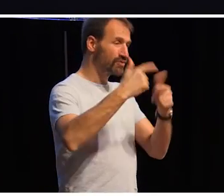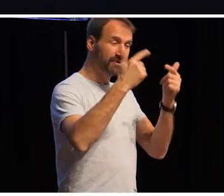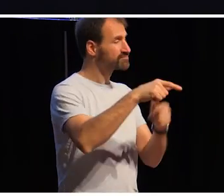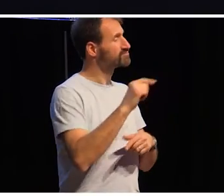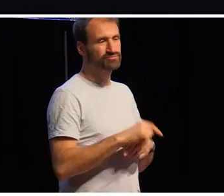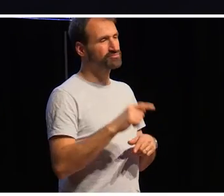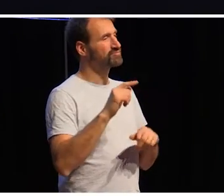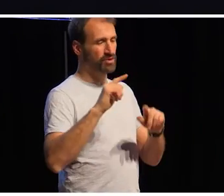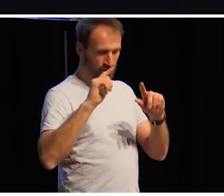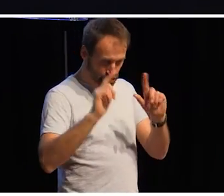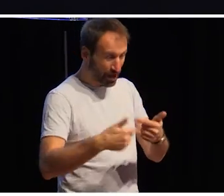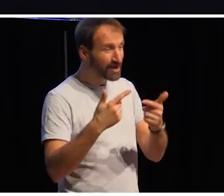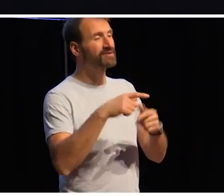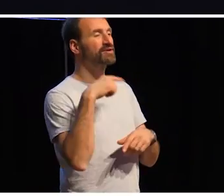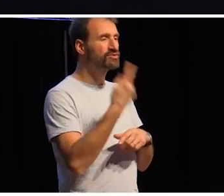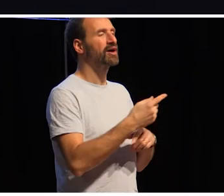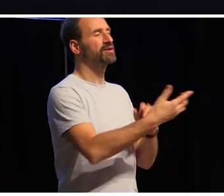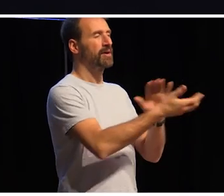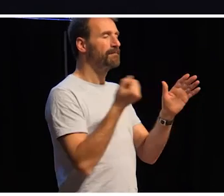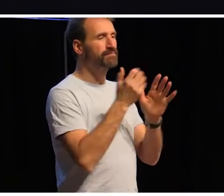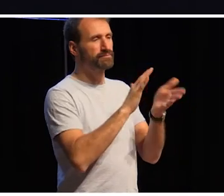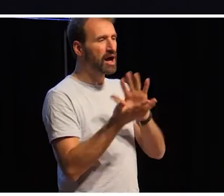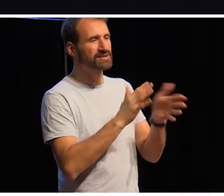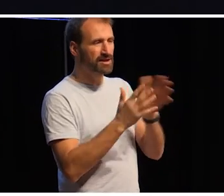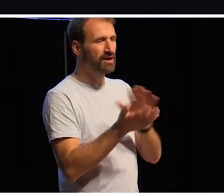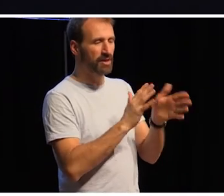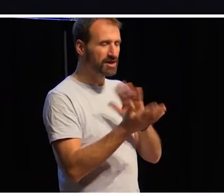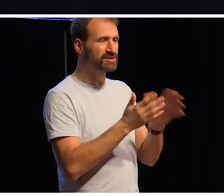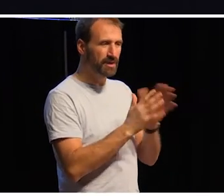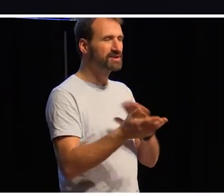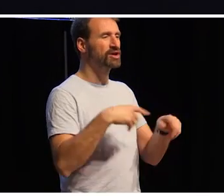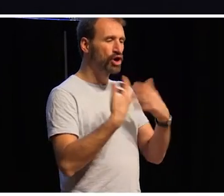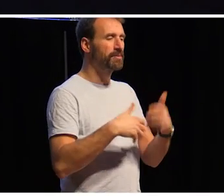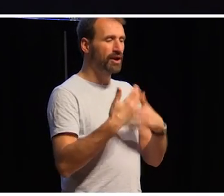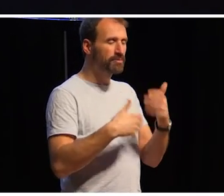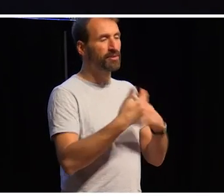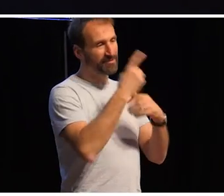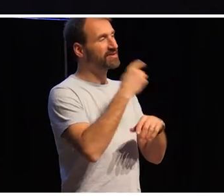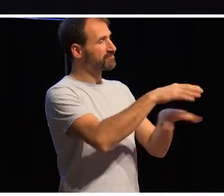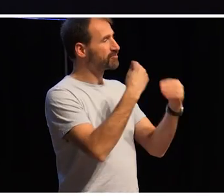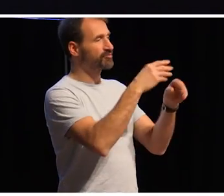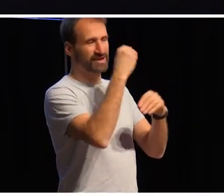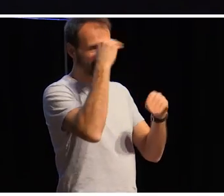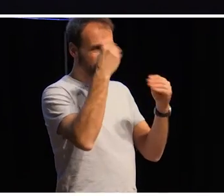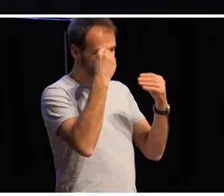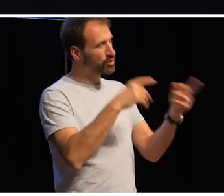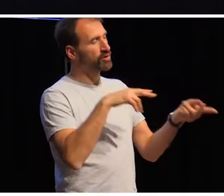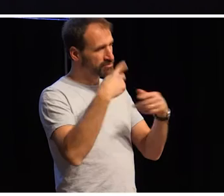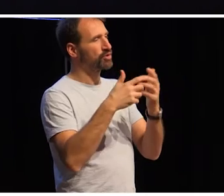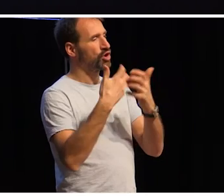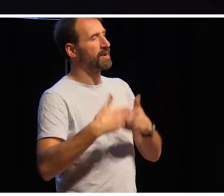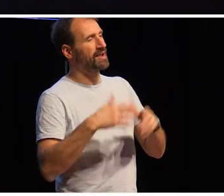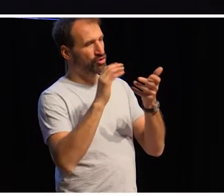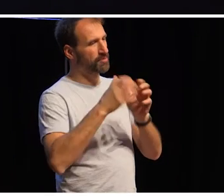you compile it as you run, and you recompile it during the runtime as you get more information. And we do